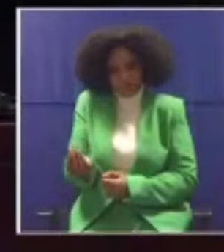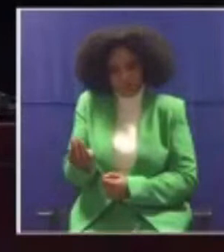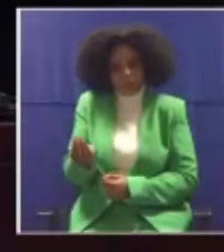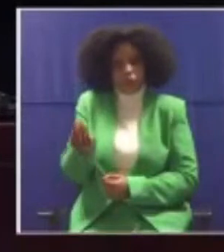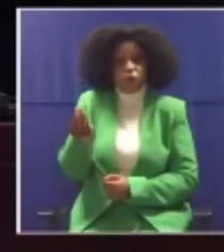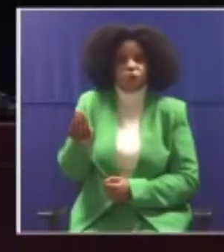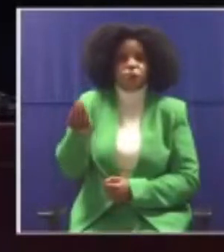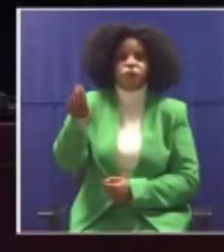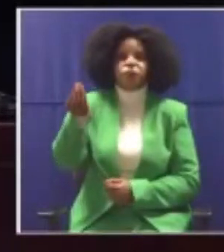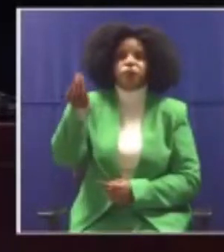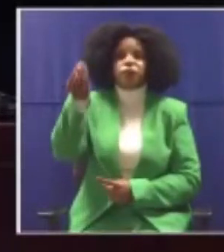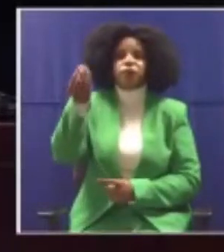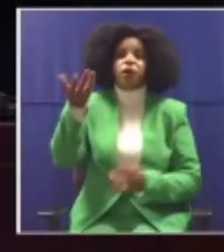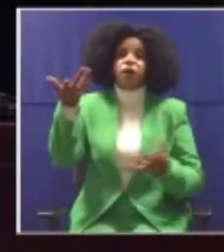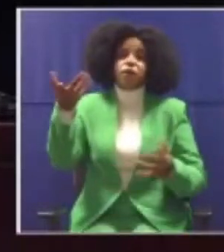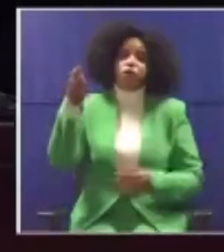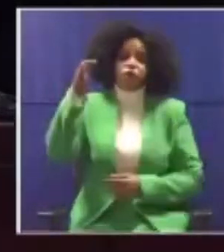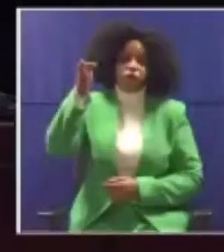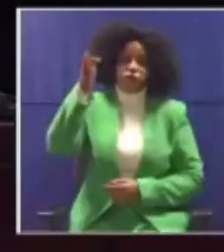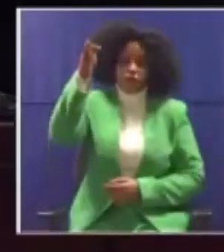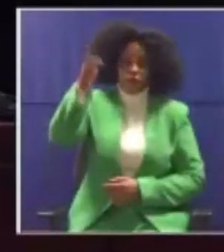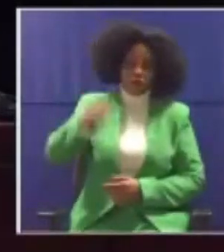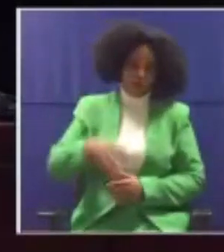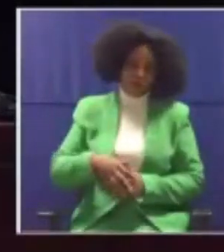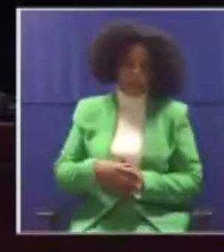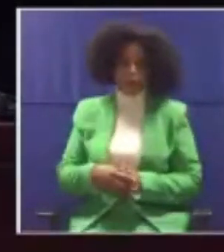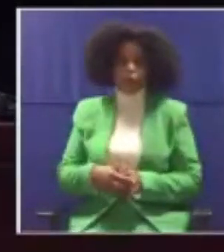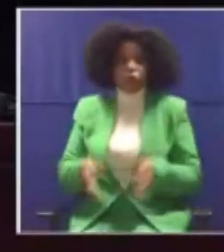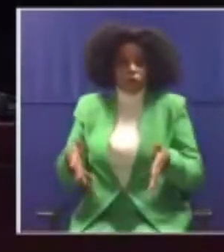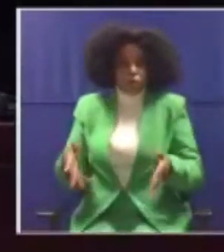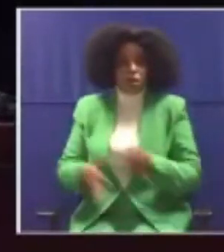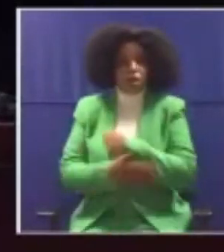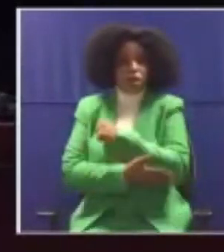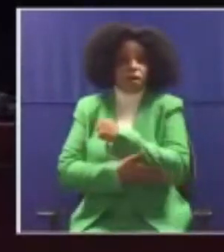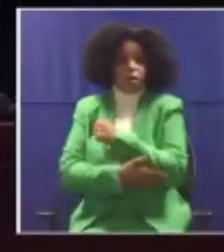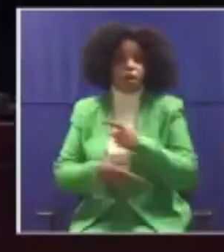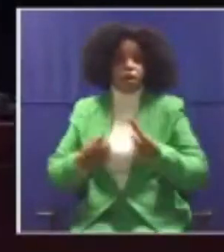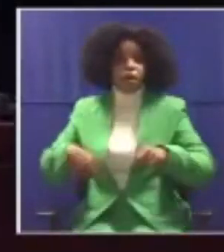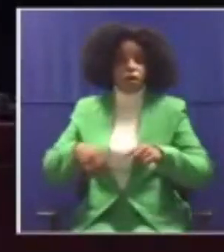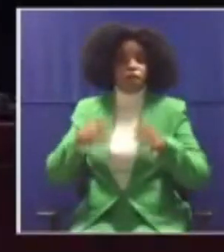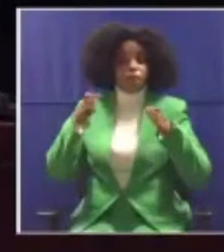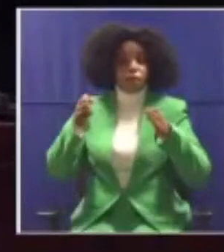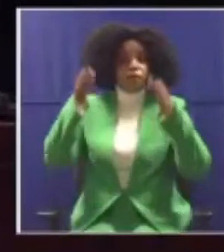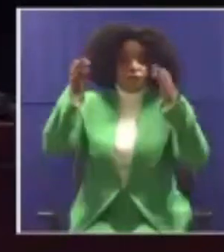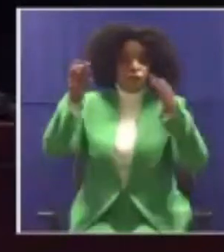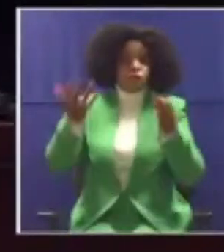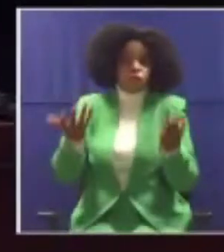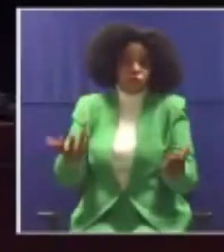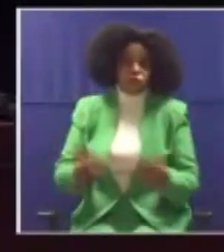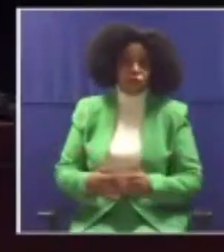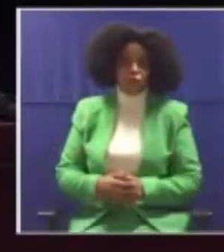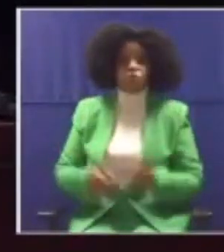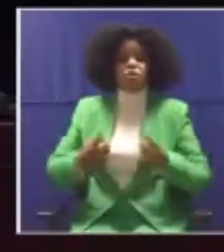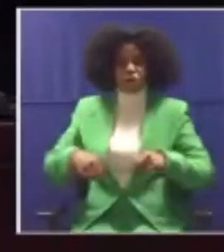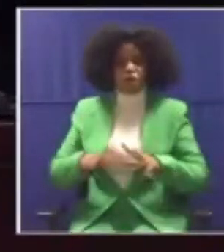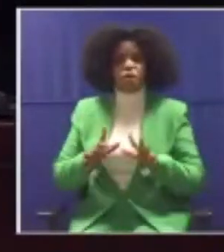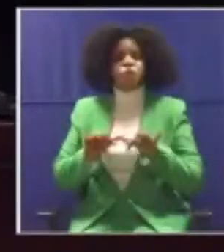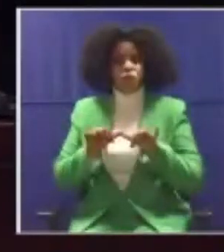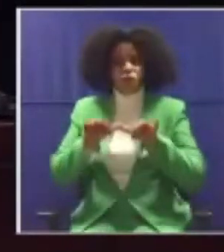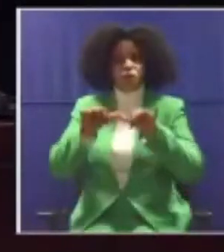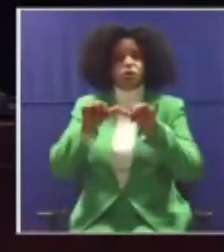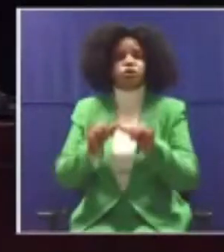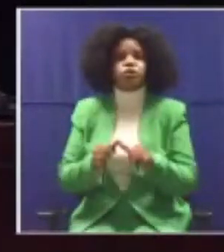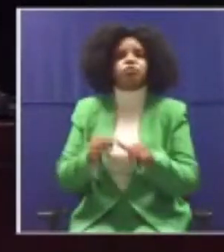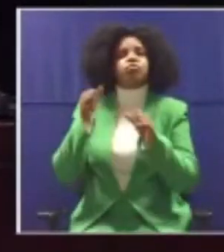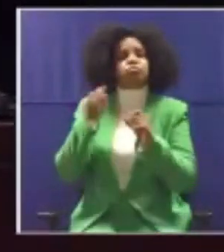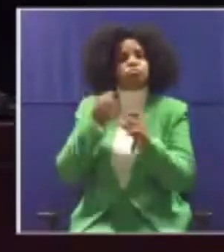the future and the future of our country. So we will continue to mobilize all sectors of society to